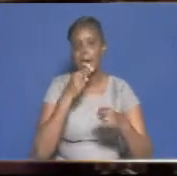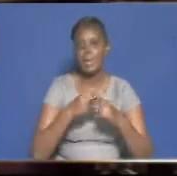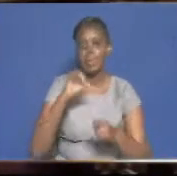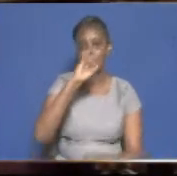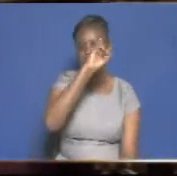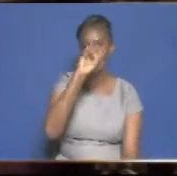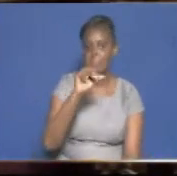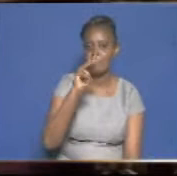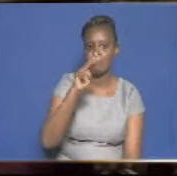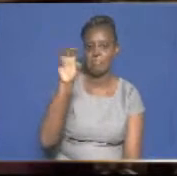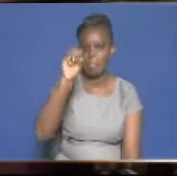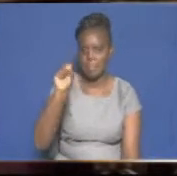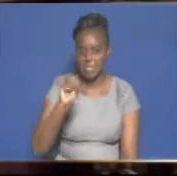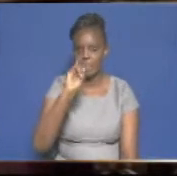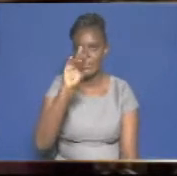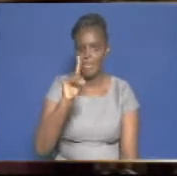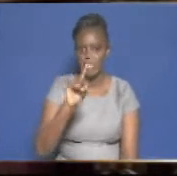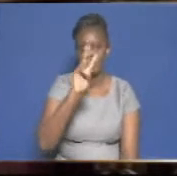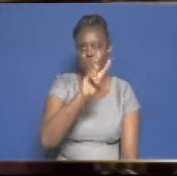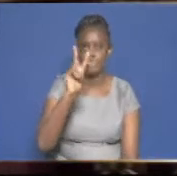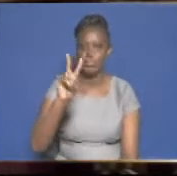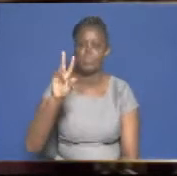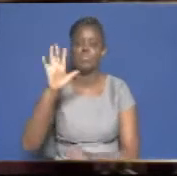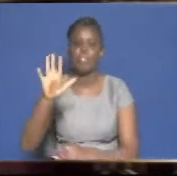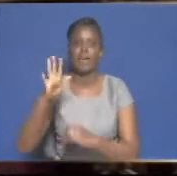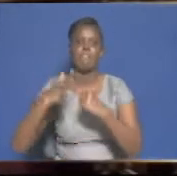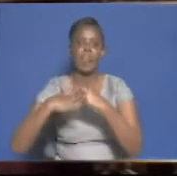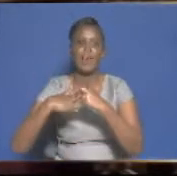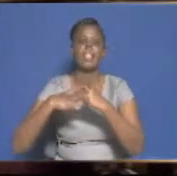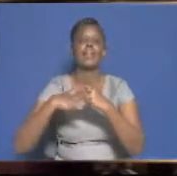of ID number